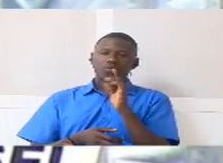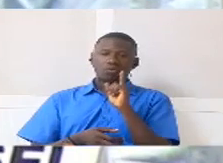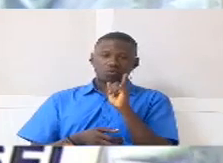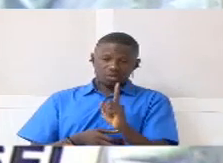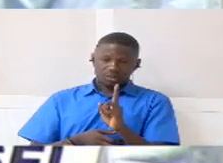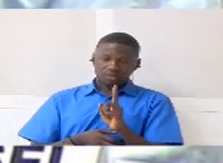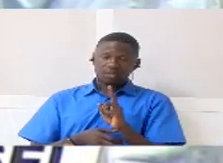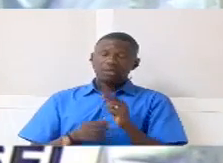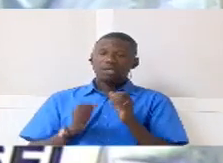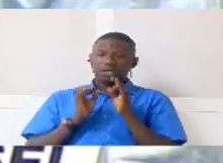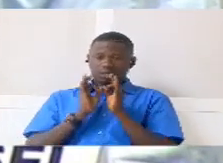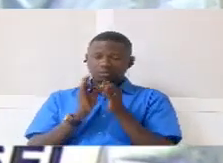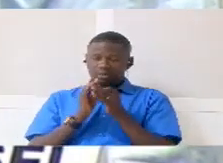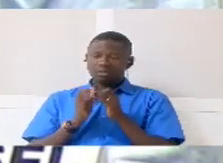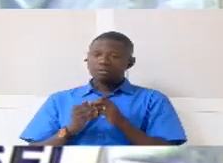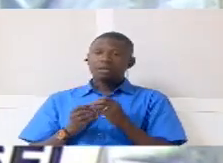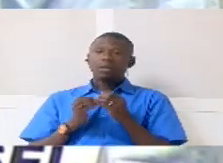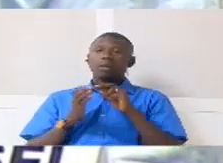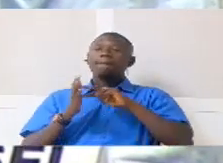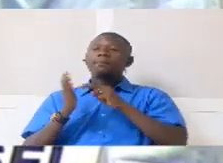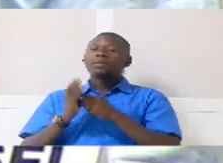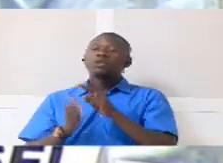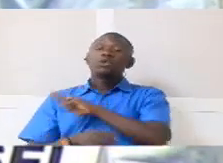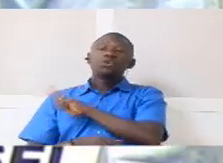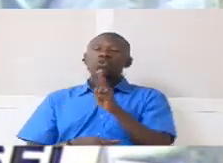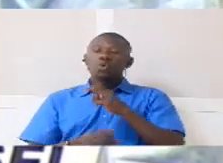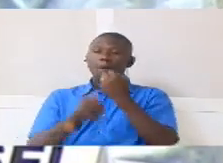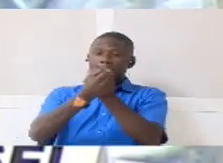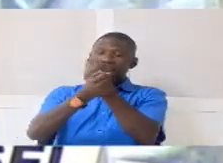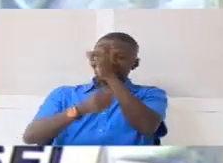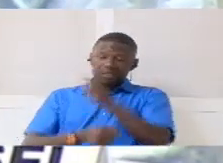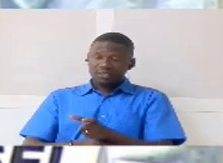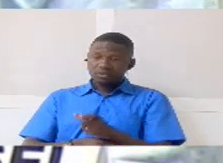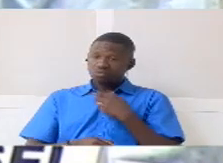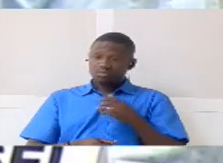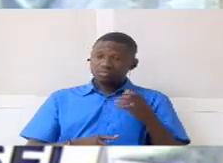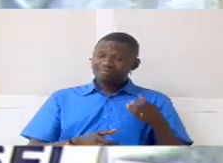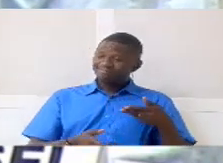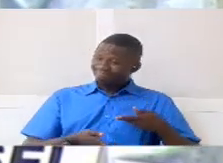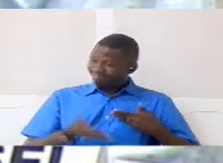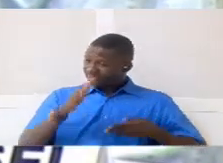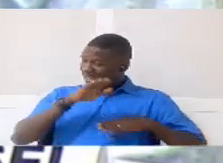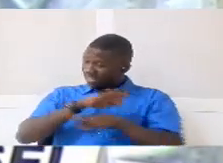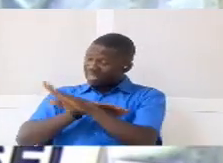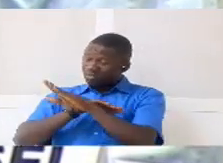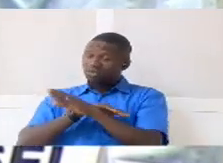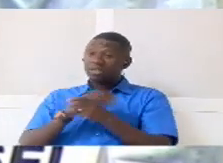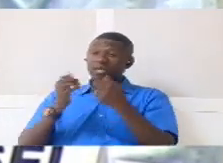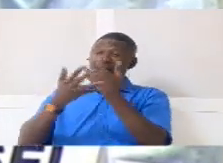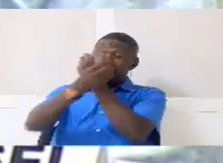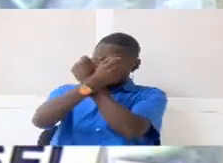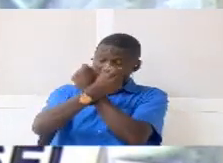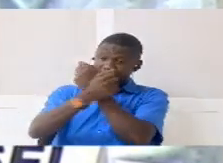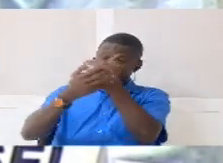this. Okay. It says, no prisoner shall be admitted to a prison unless accompanied by